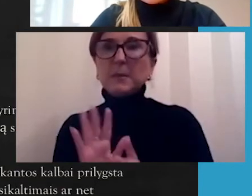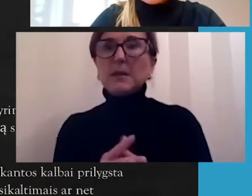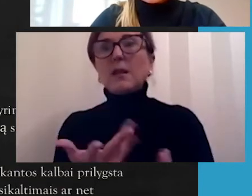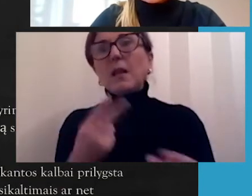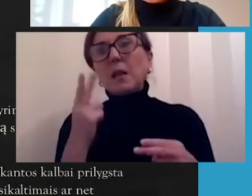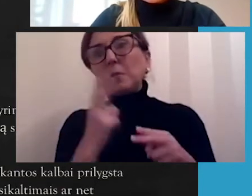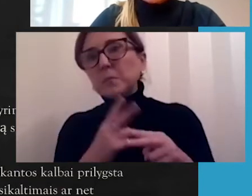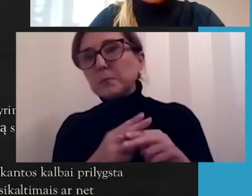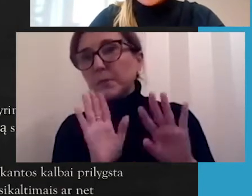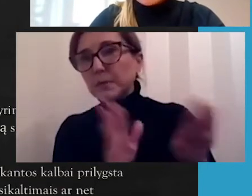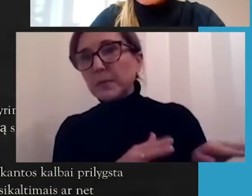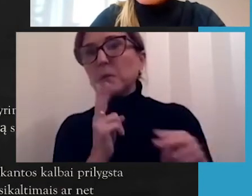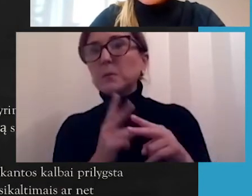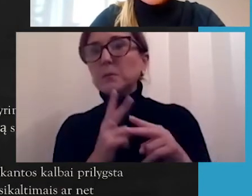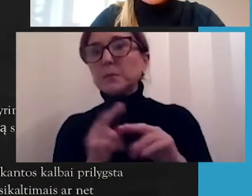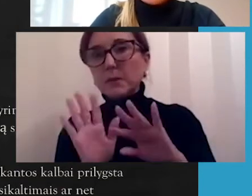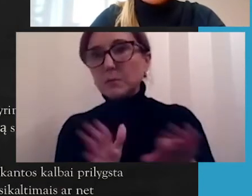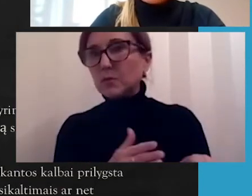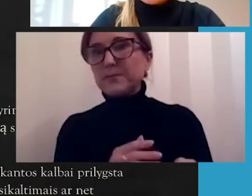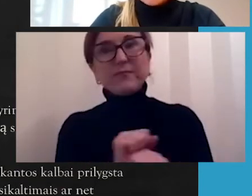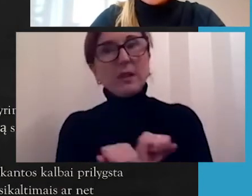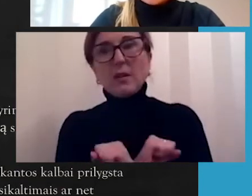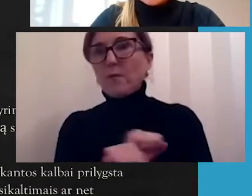law enforcement authorities